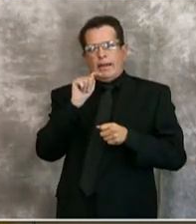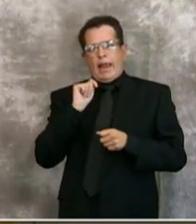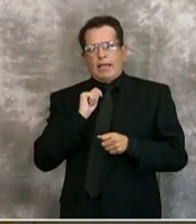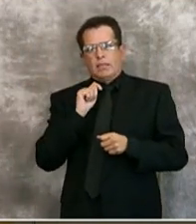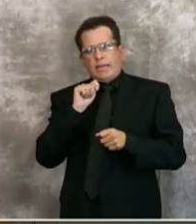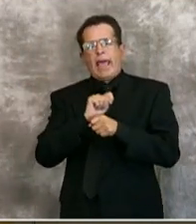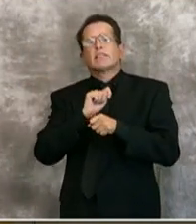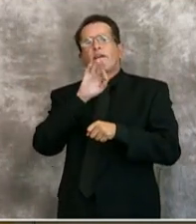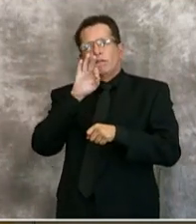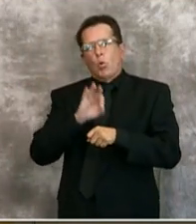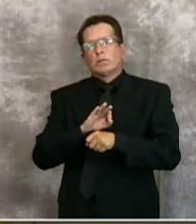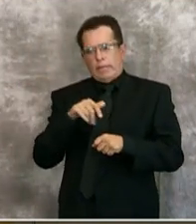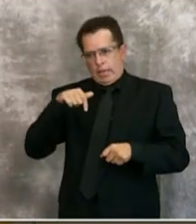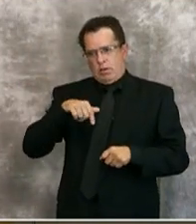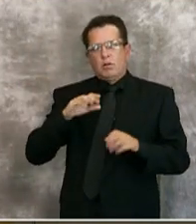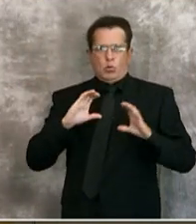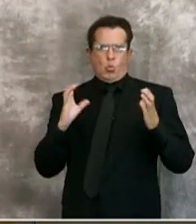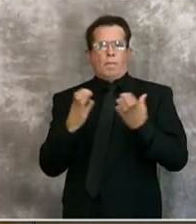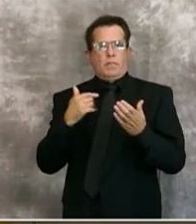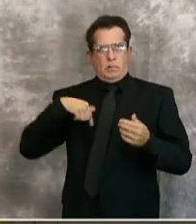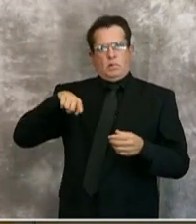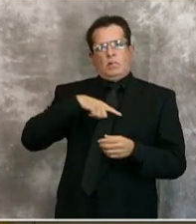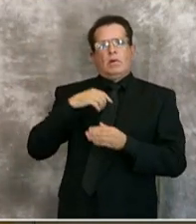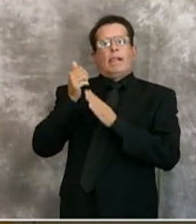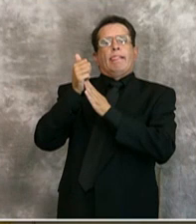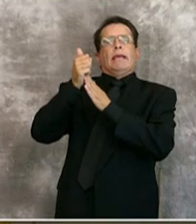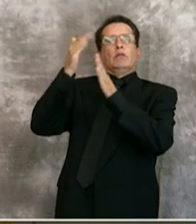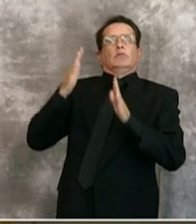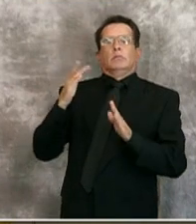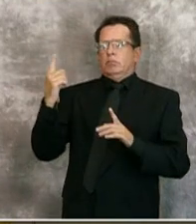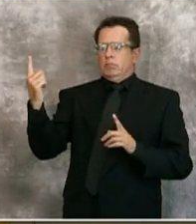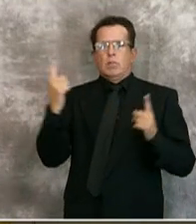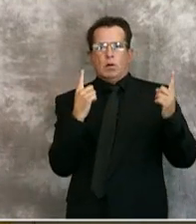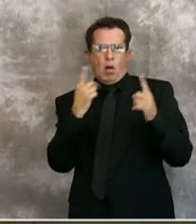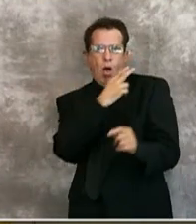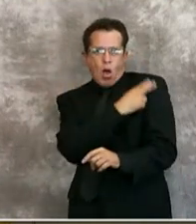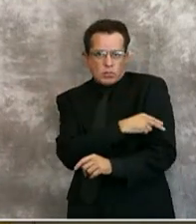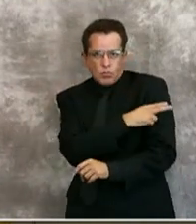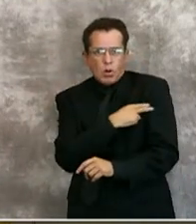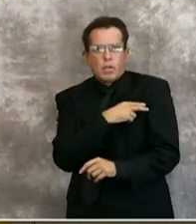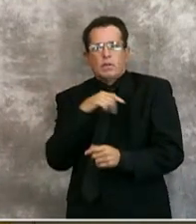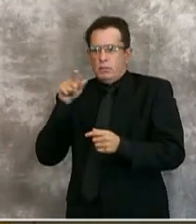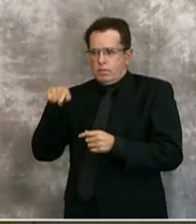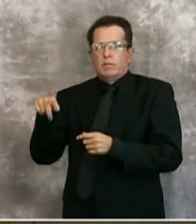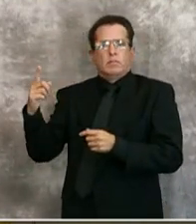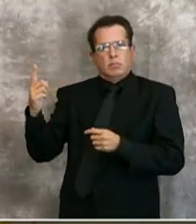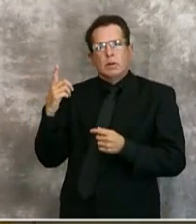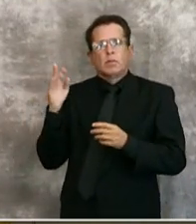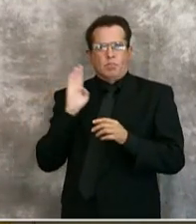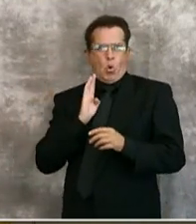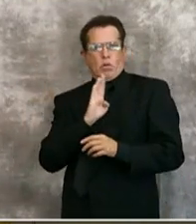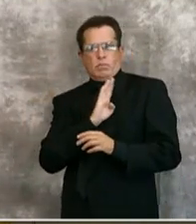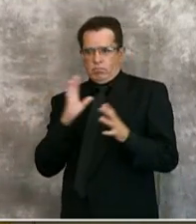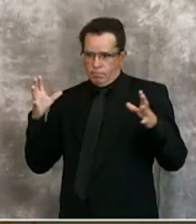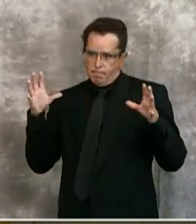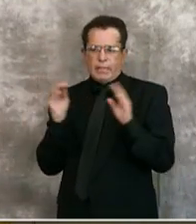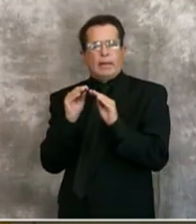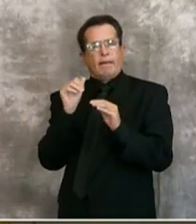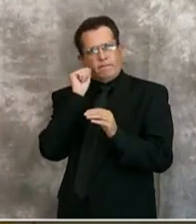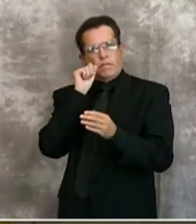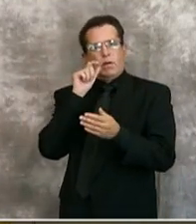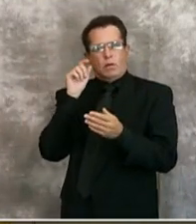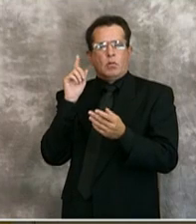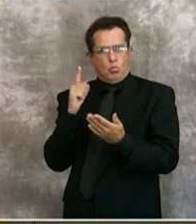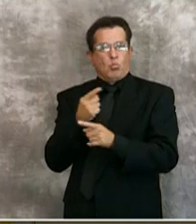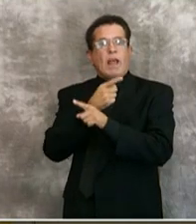The leaders of all of the local hospital and other laboratories in the county have been meeting regularly throughout